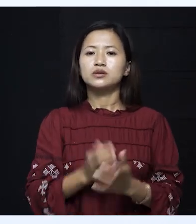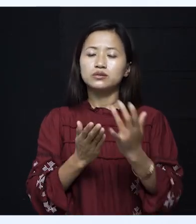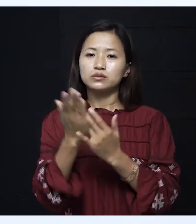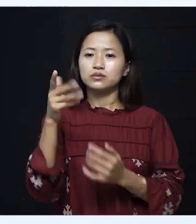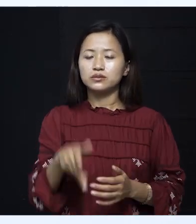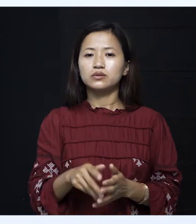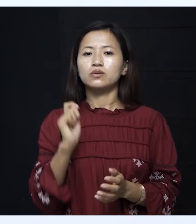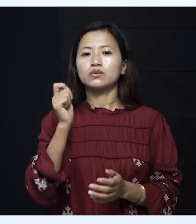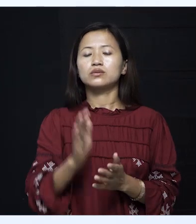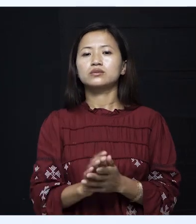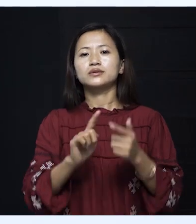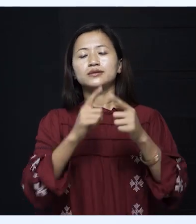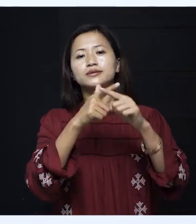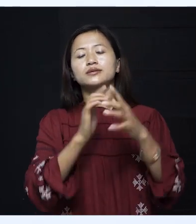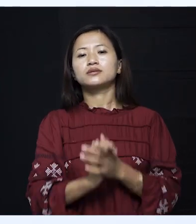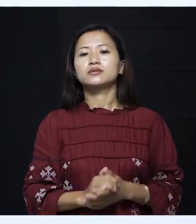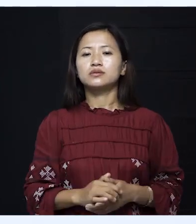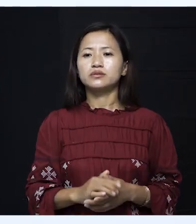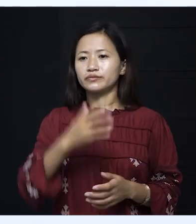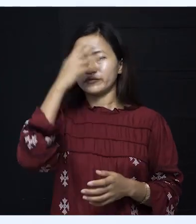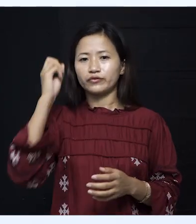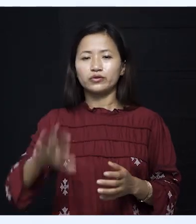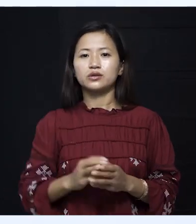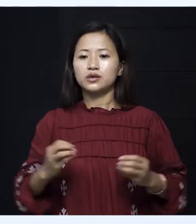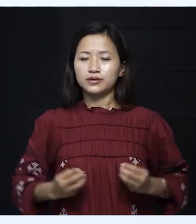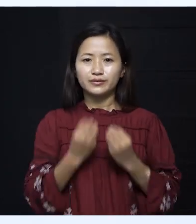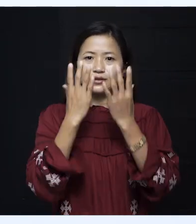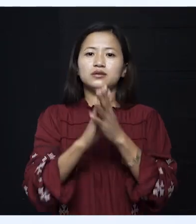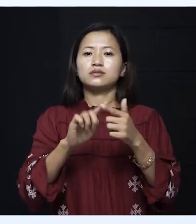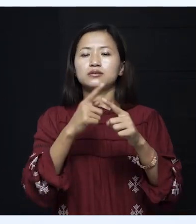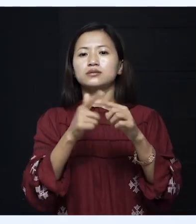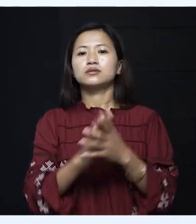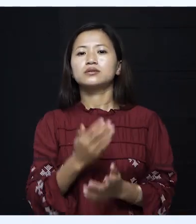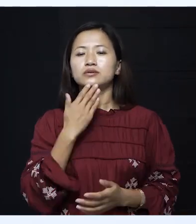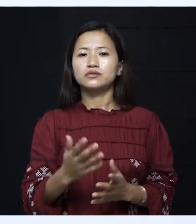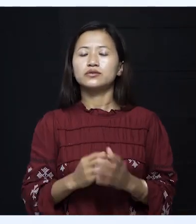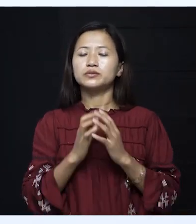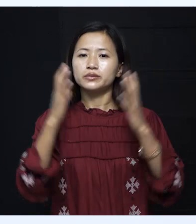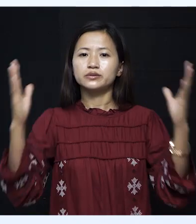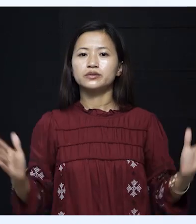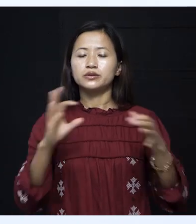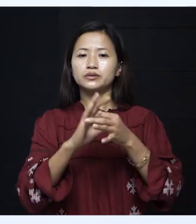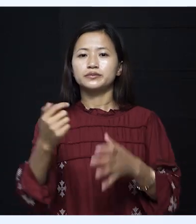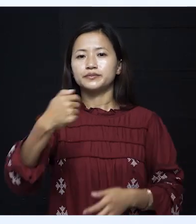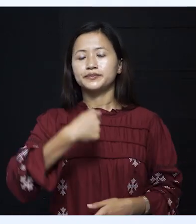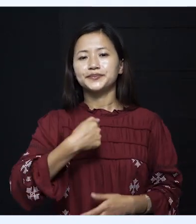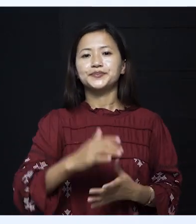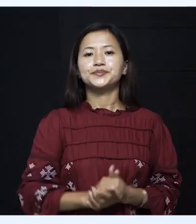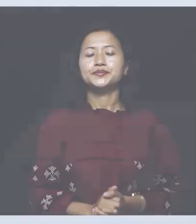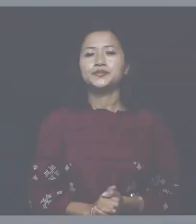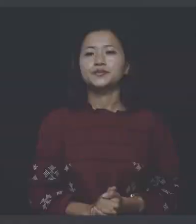through it and work out your exercises, and do not forget to enjoy your exercises. Thank you all very much for joining me.